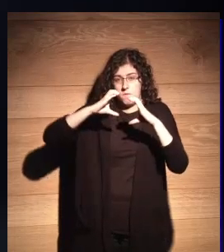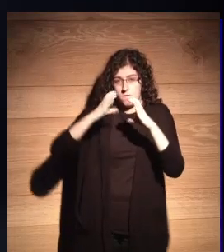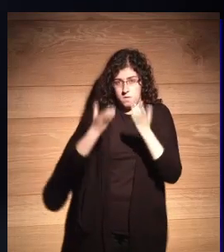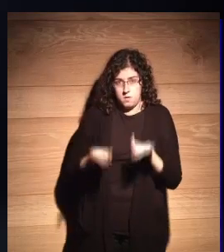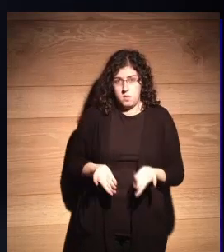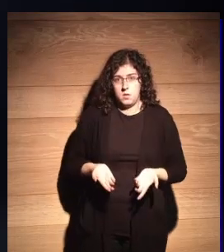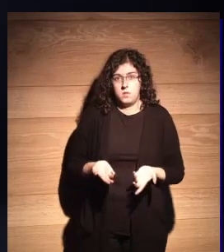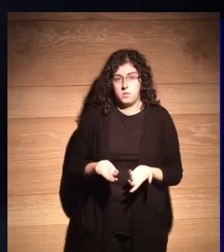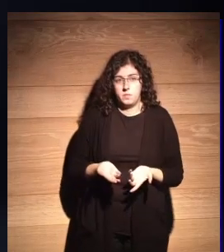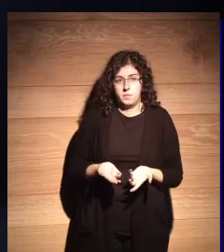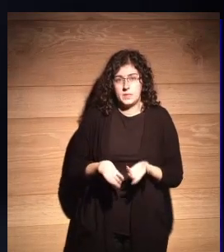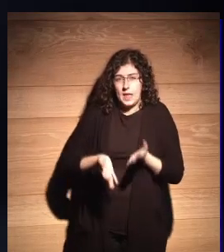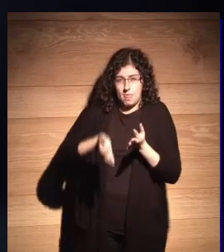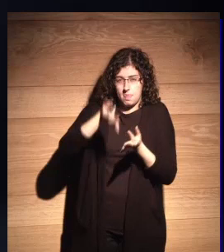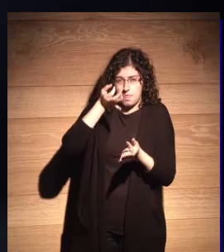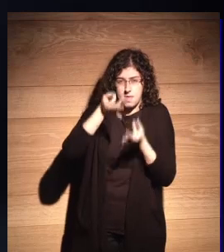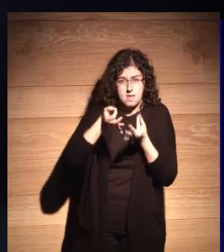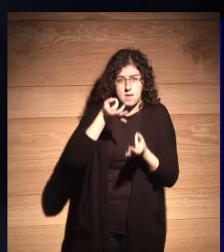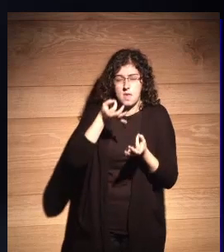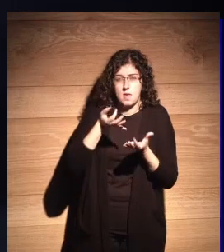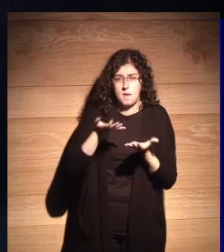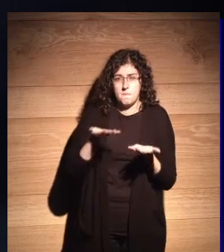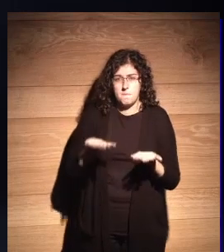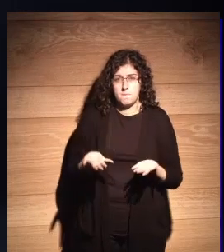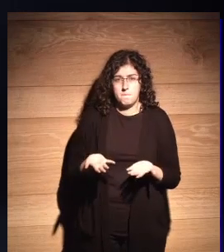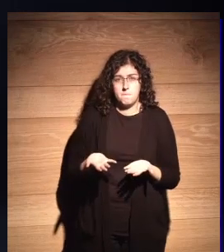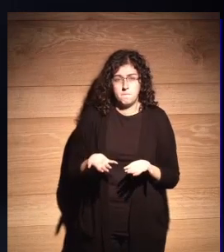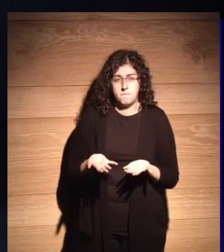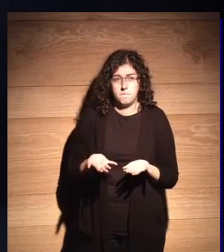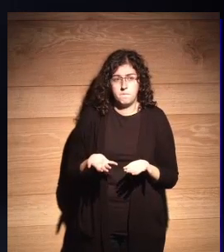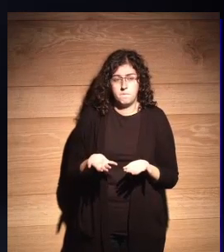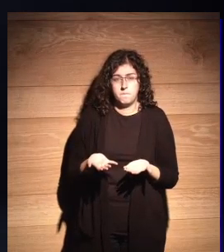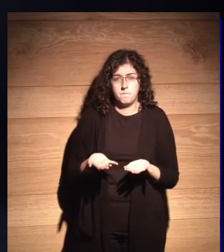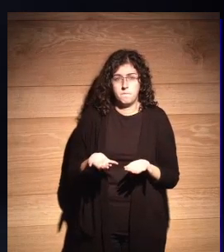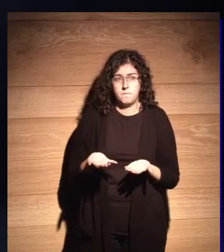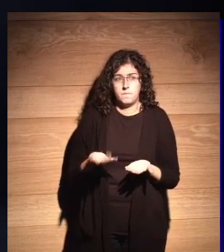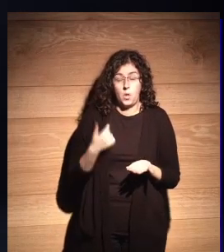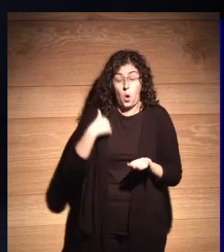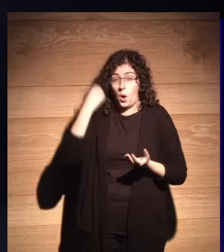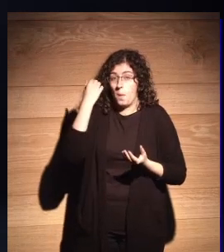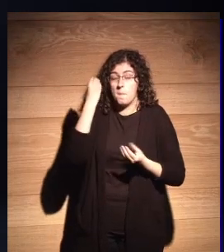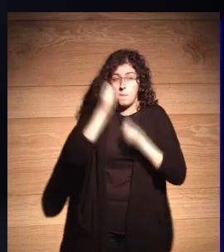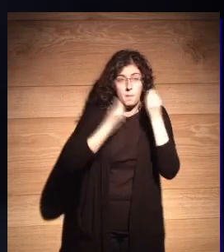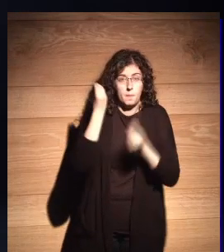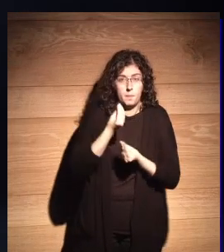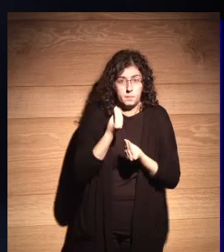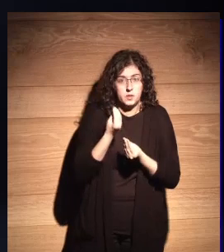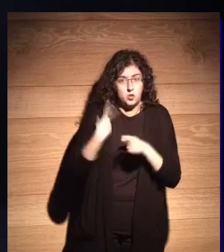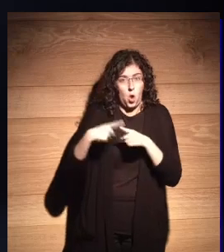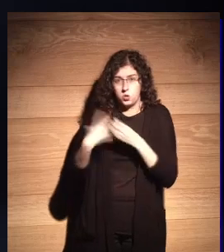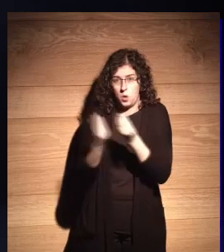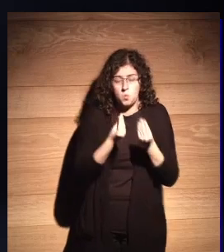I mean, the detail is just unparalleled. So I think with the